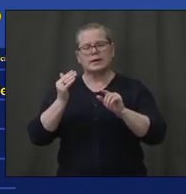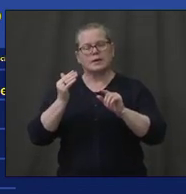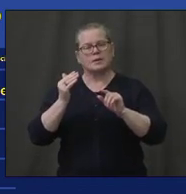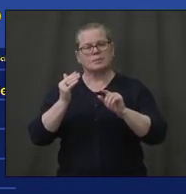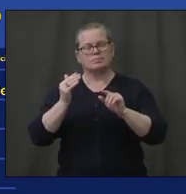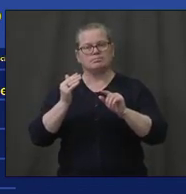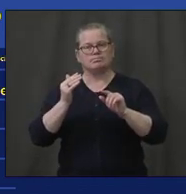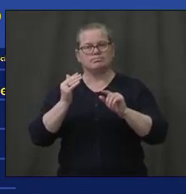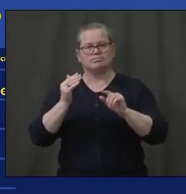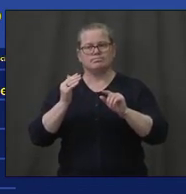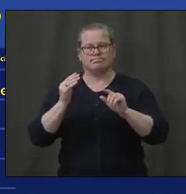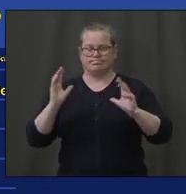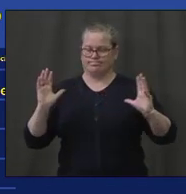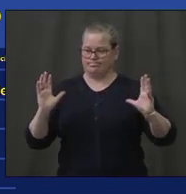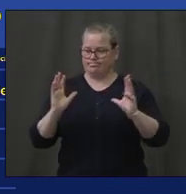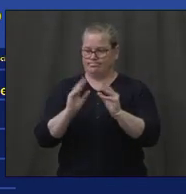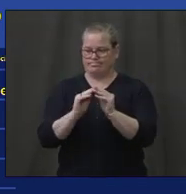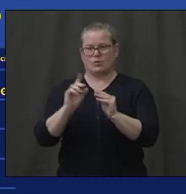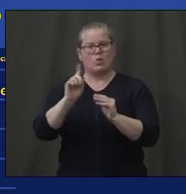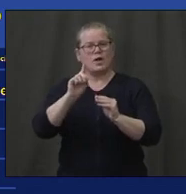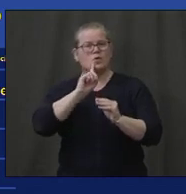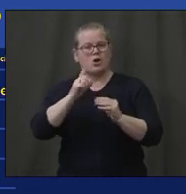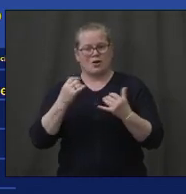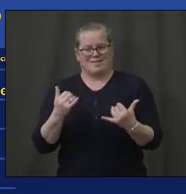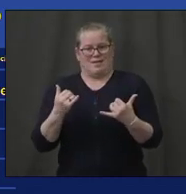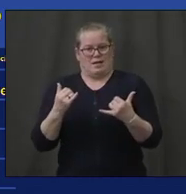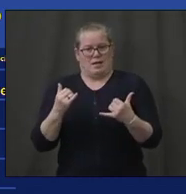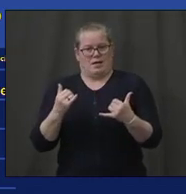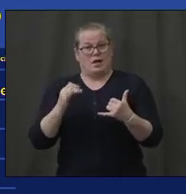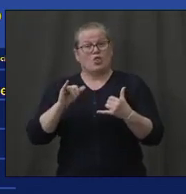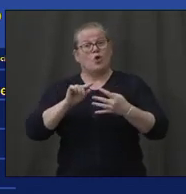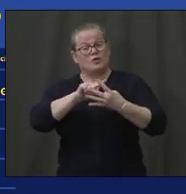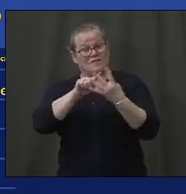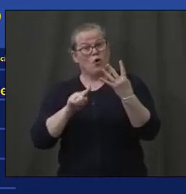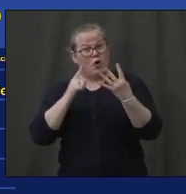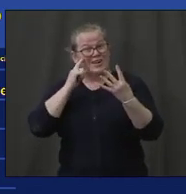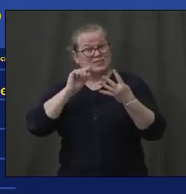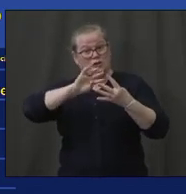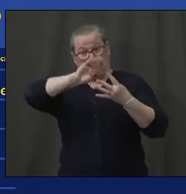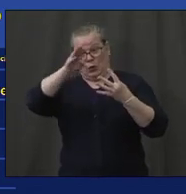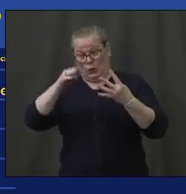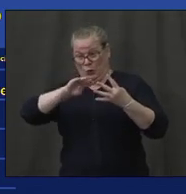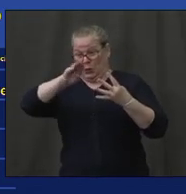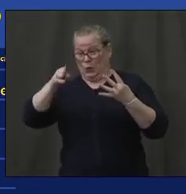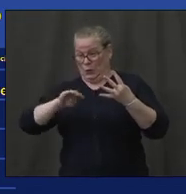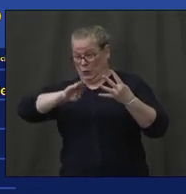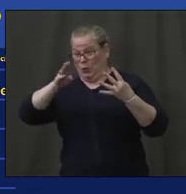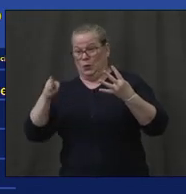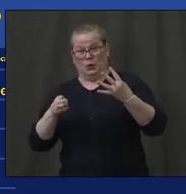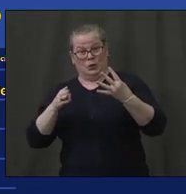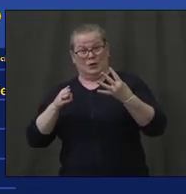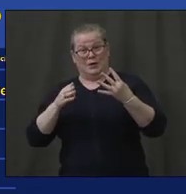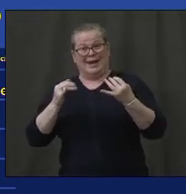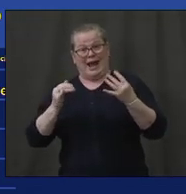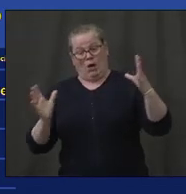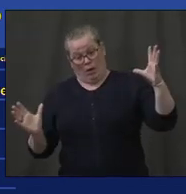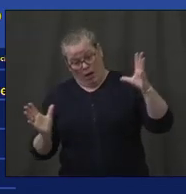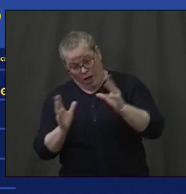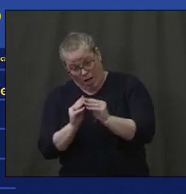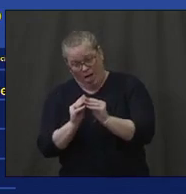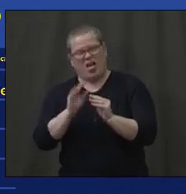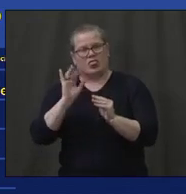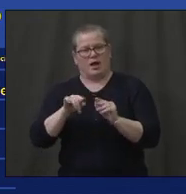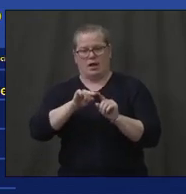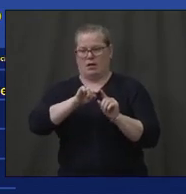we are measuring those 4 different waves that we just went through, the 4 different apexes that we have